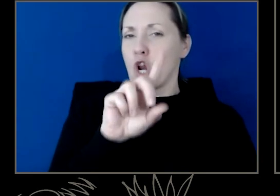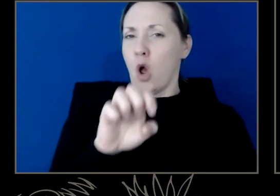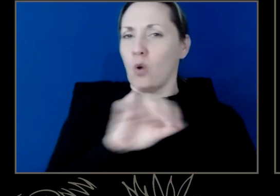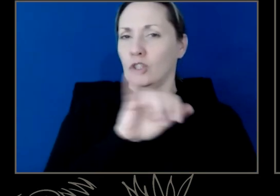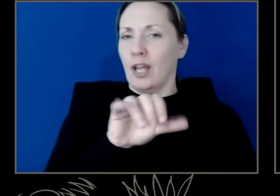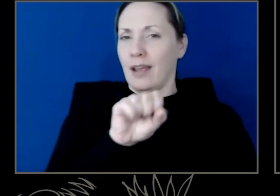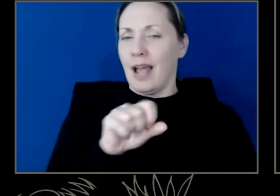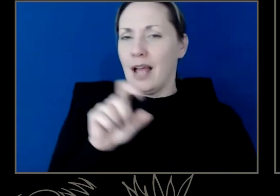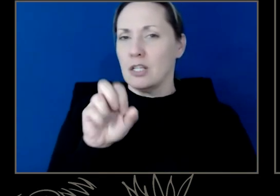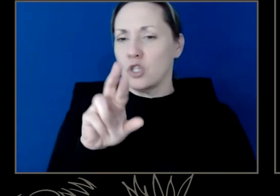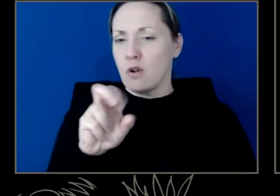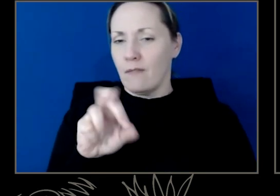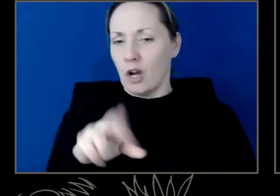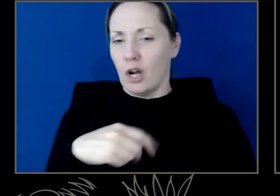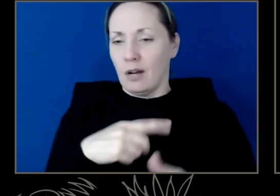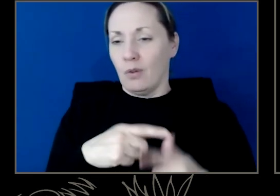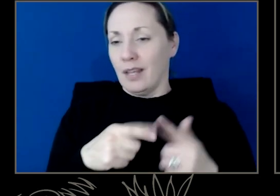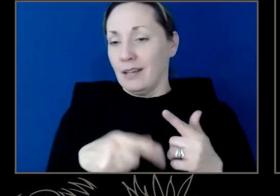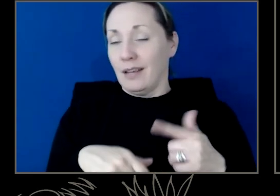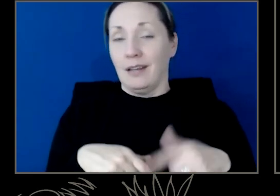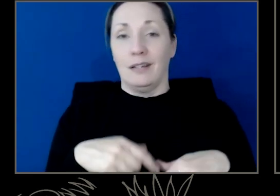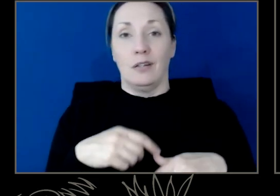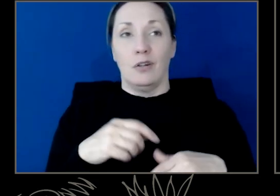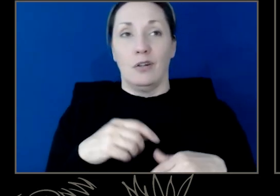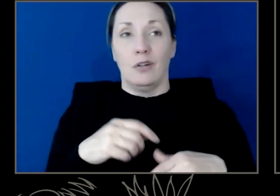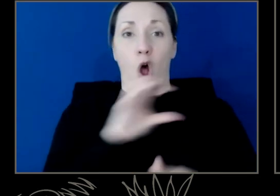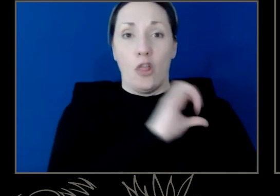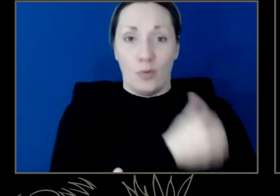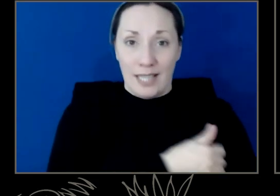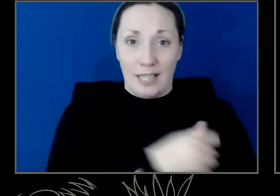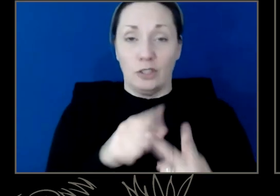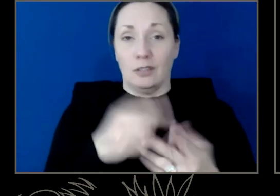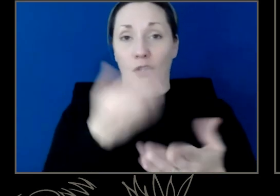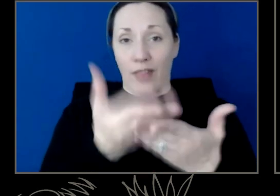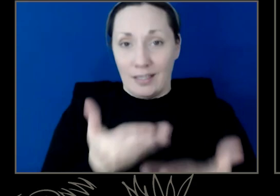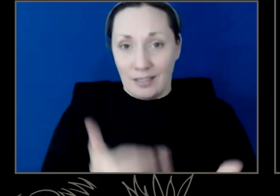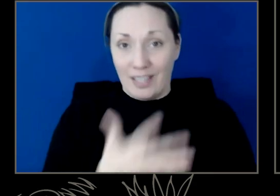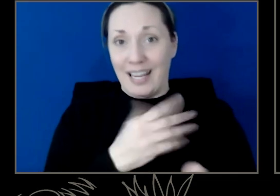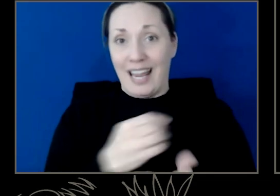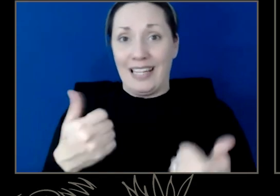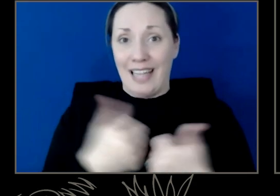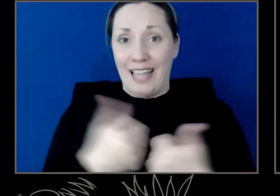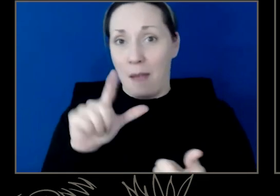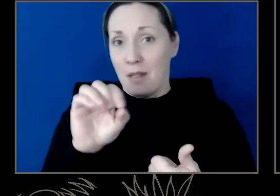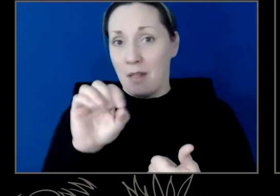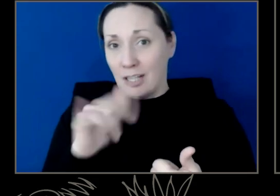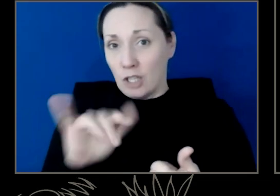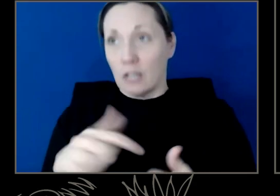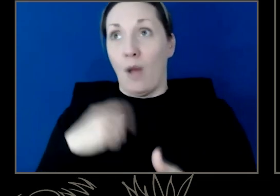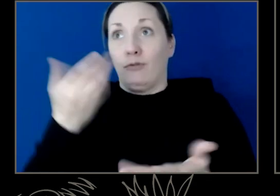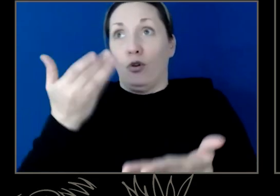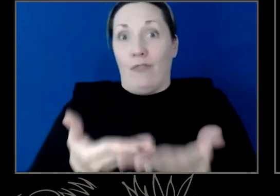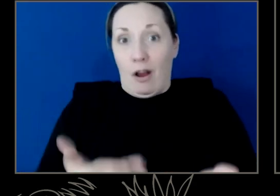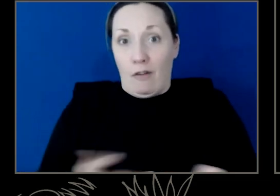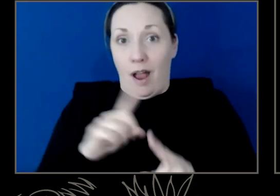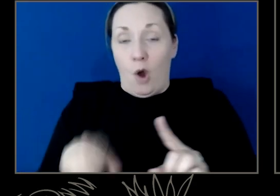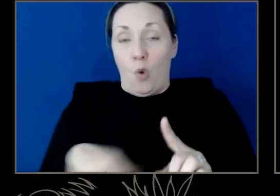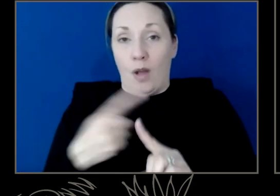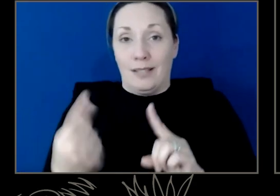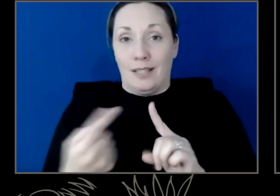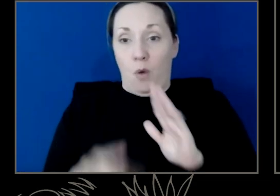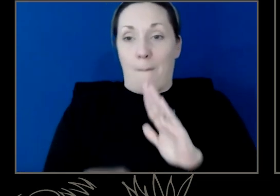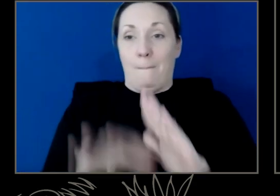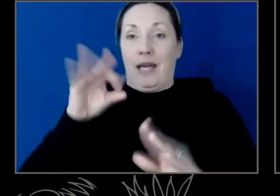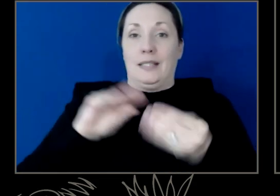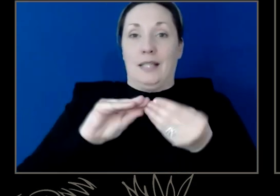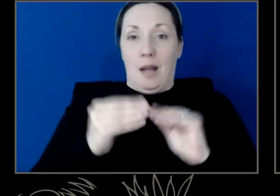for authorization, authentication, and the game logic, right? So I have to verify that when someone picks a number in the